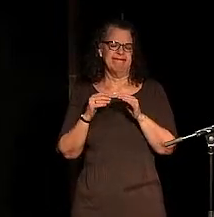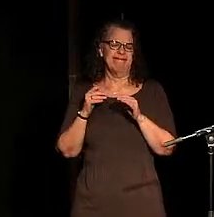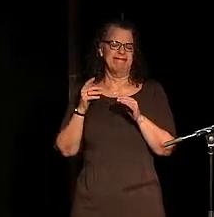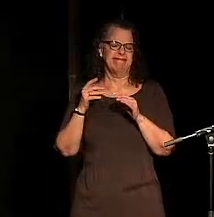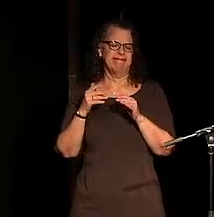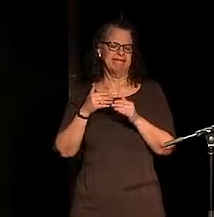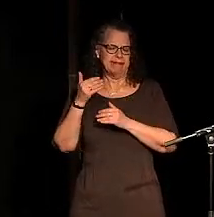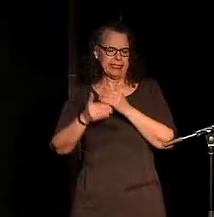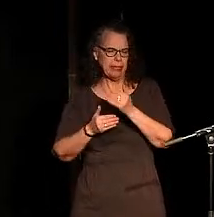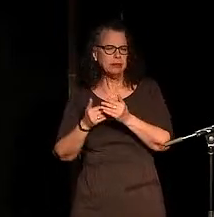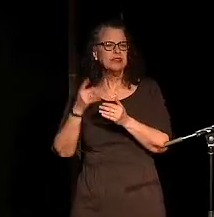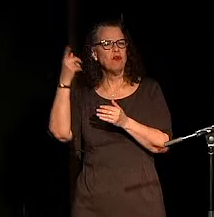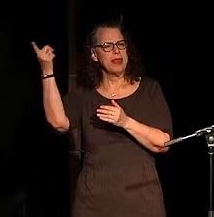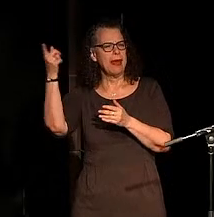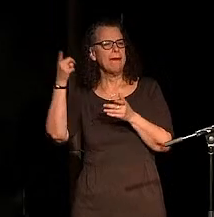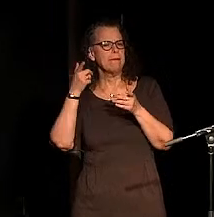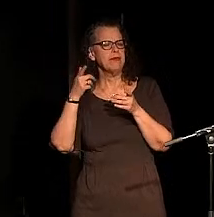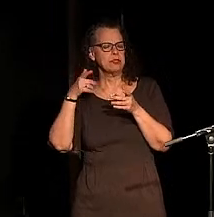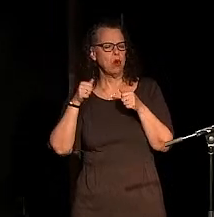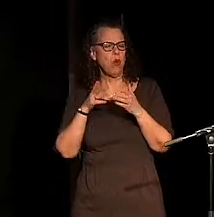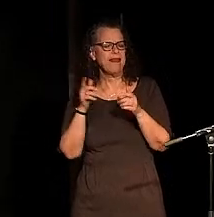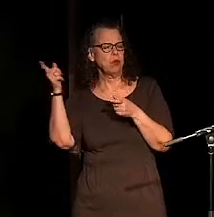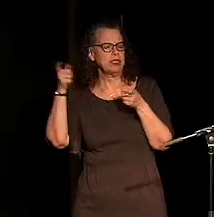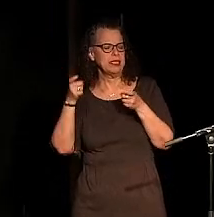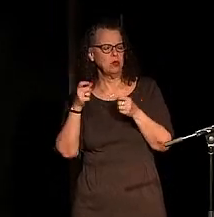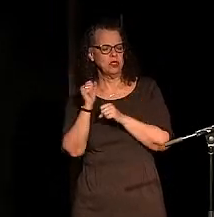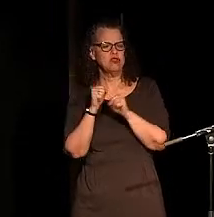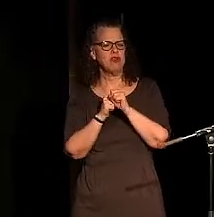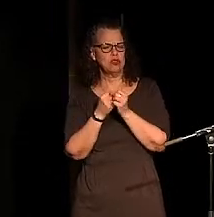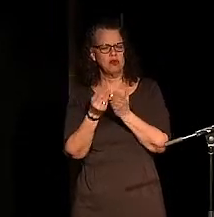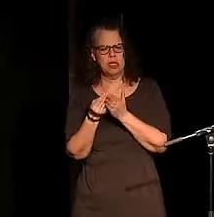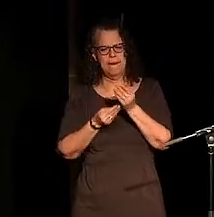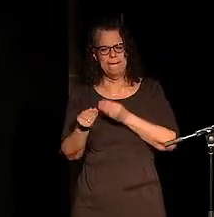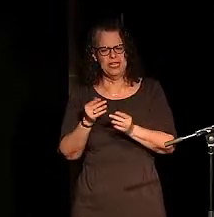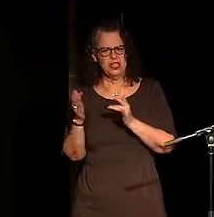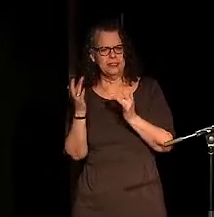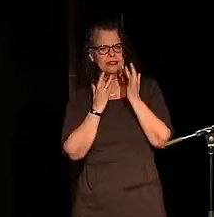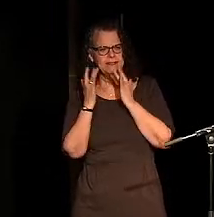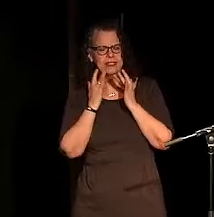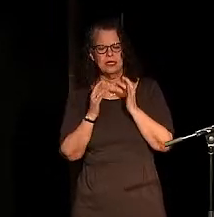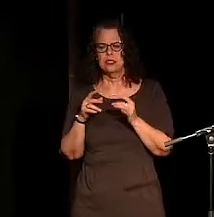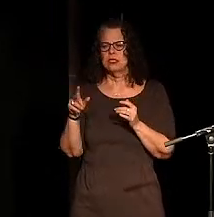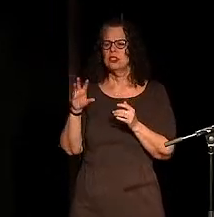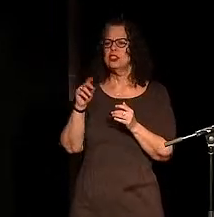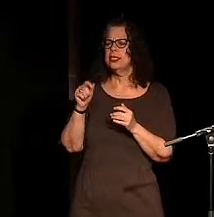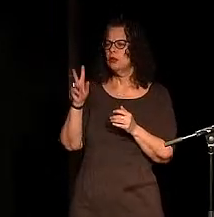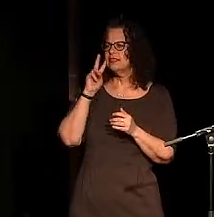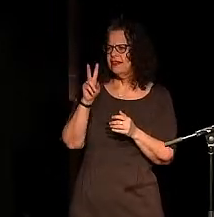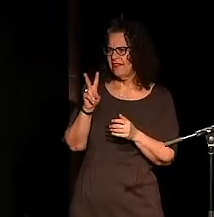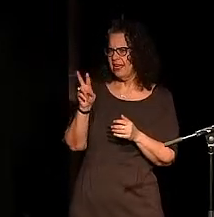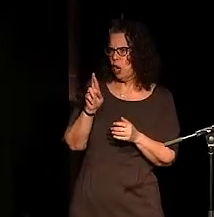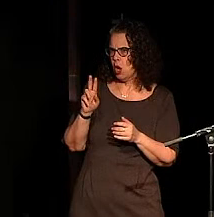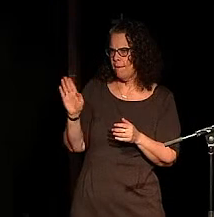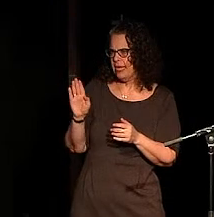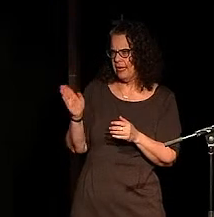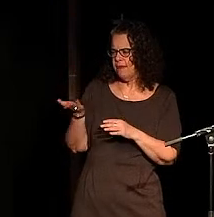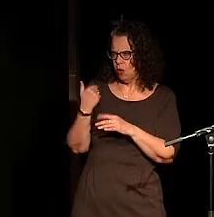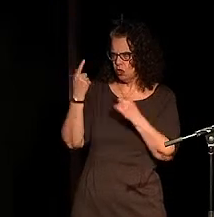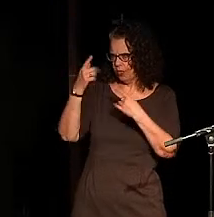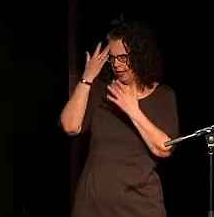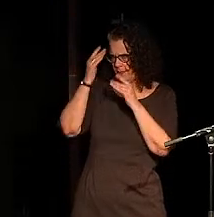to deal with the structural budget deficit for CUNY. Shahir, we've seen this VRB before, right, during the